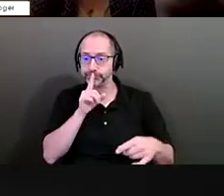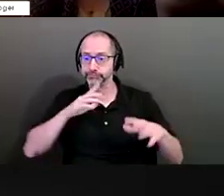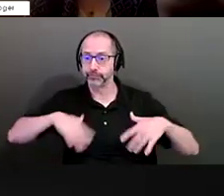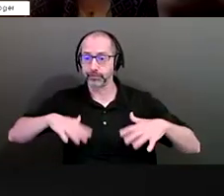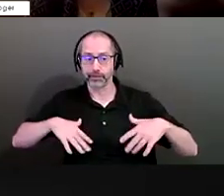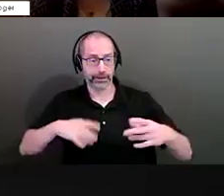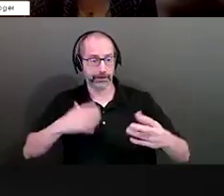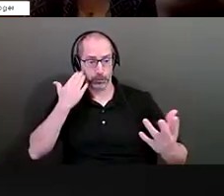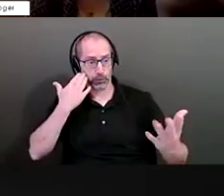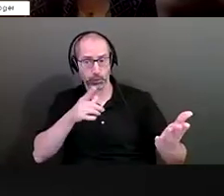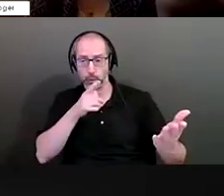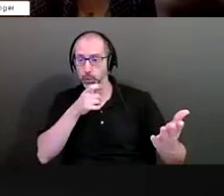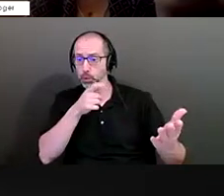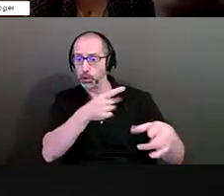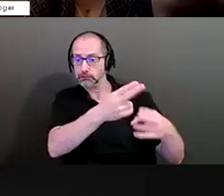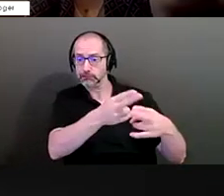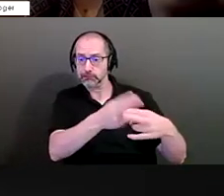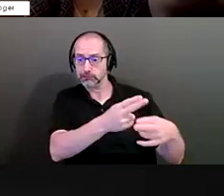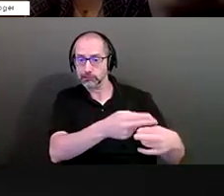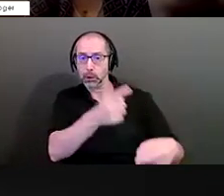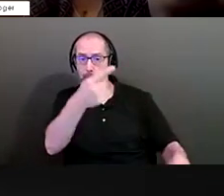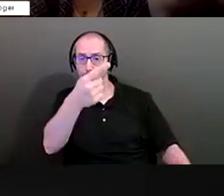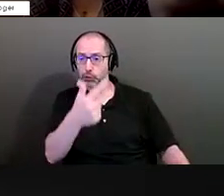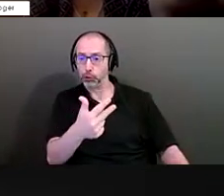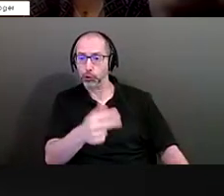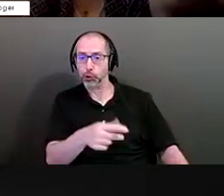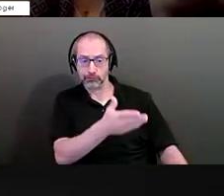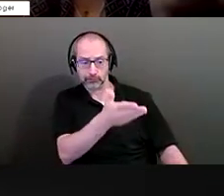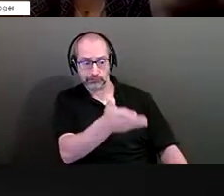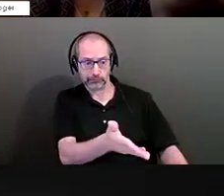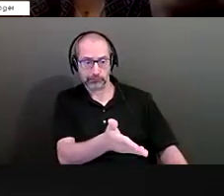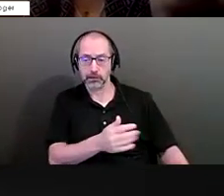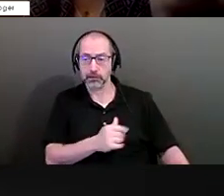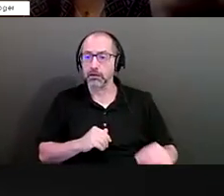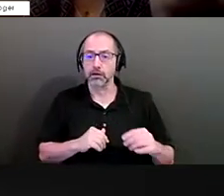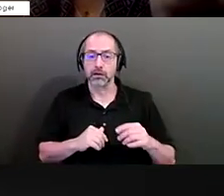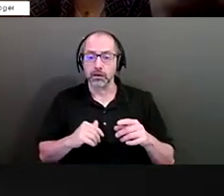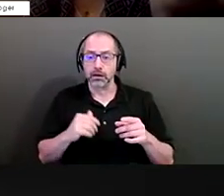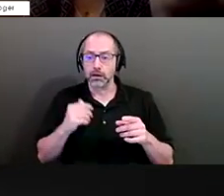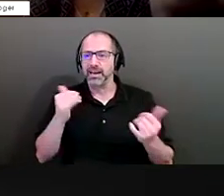not able to provide the kinds of services that we need. And then I'll turn it over to my colleague.